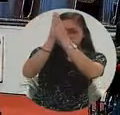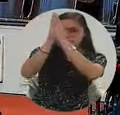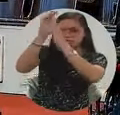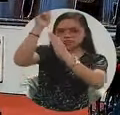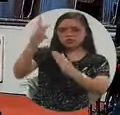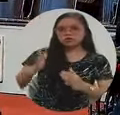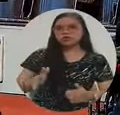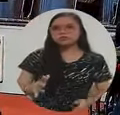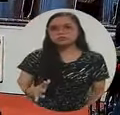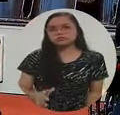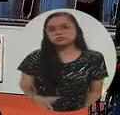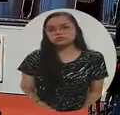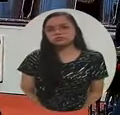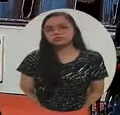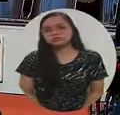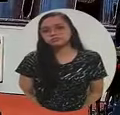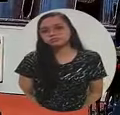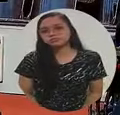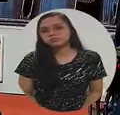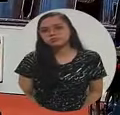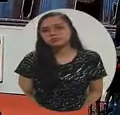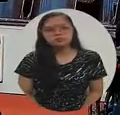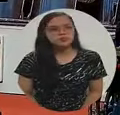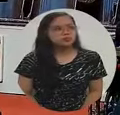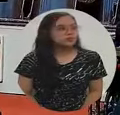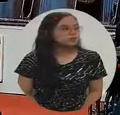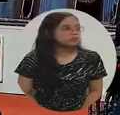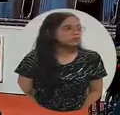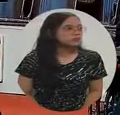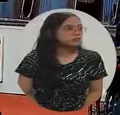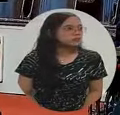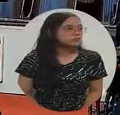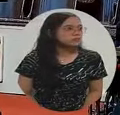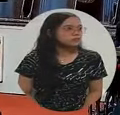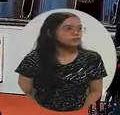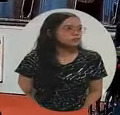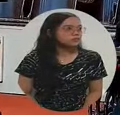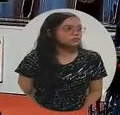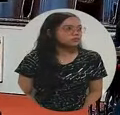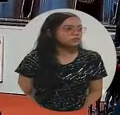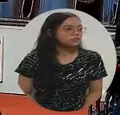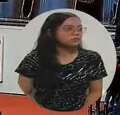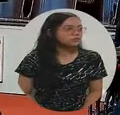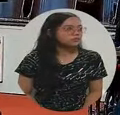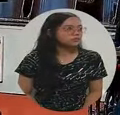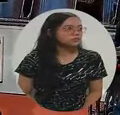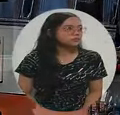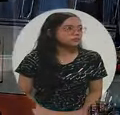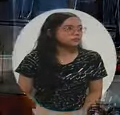ka ng dili dapit, oh. Kung pa'y kahibawa sa beauty salon,